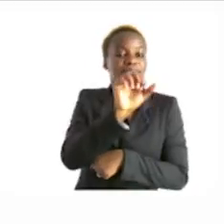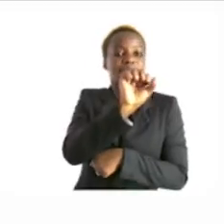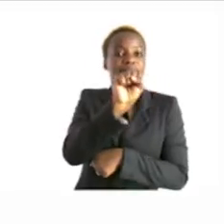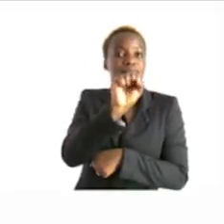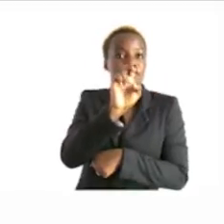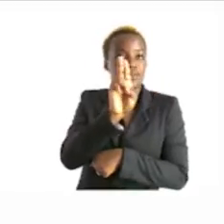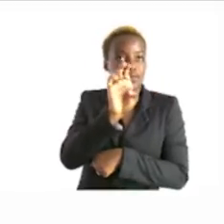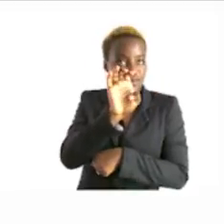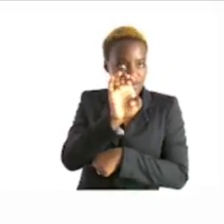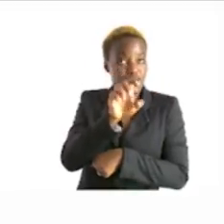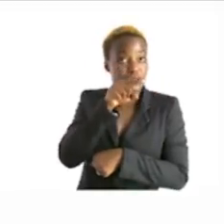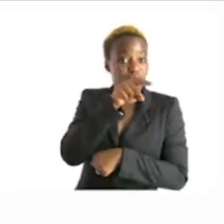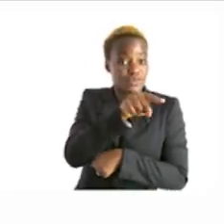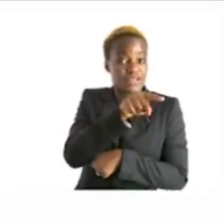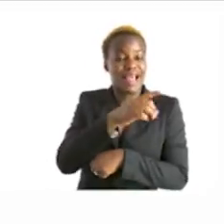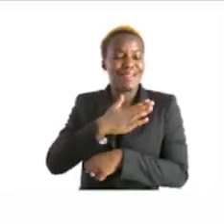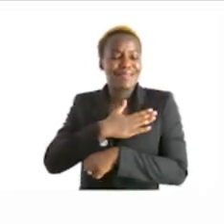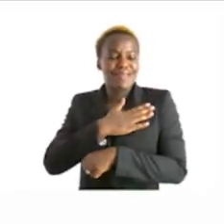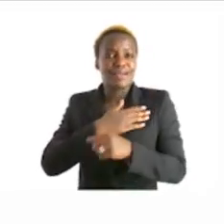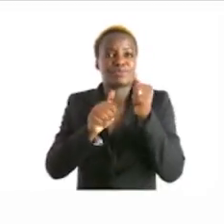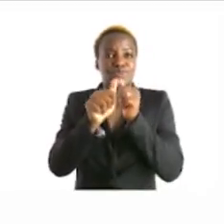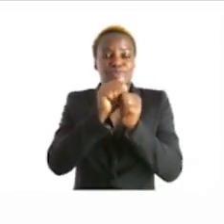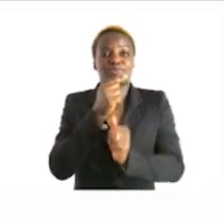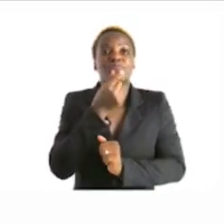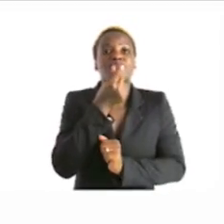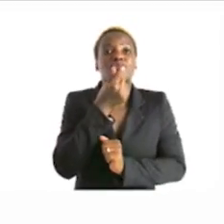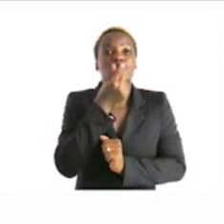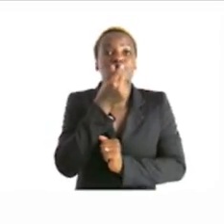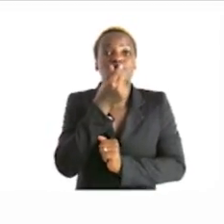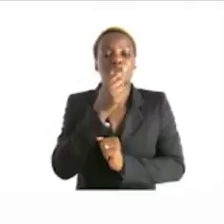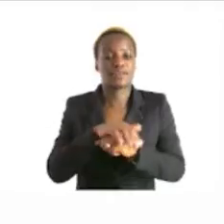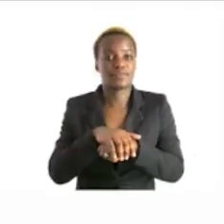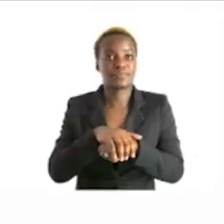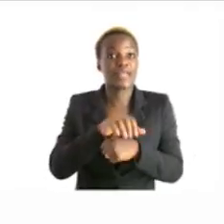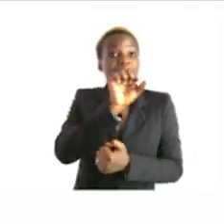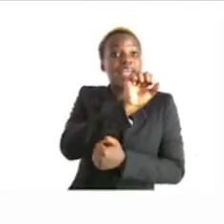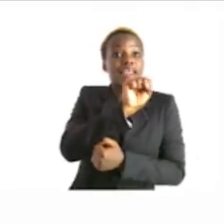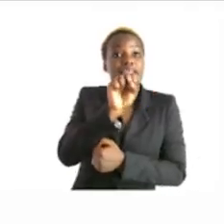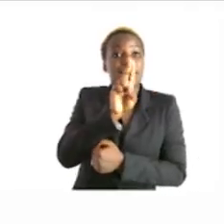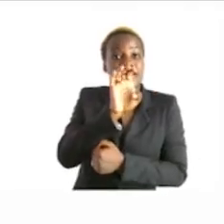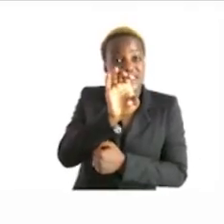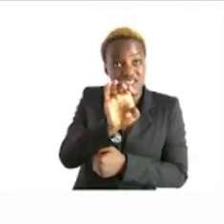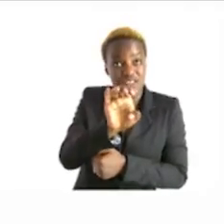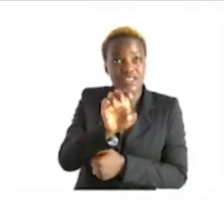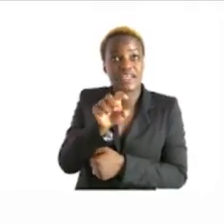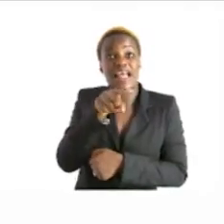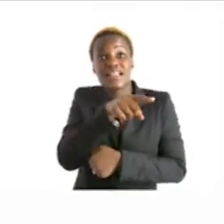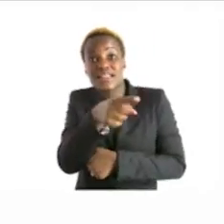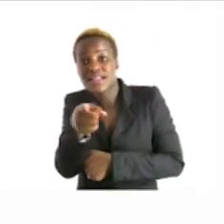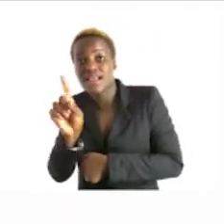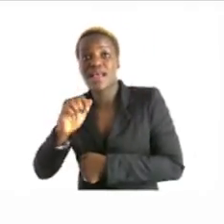so the words for the pronouns are she there mine it